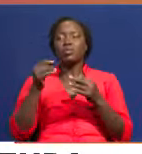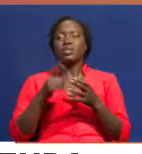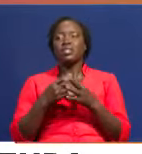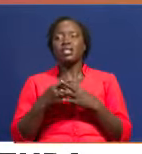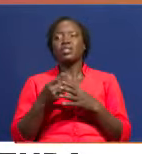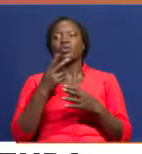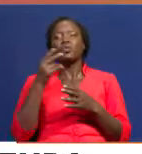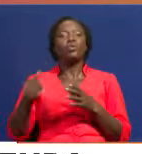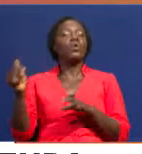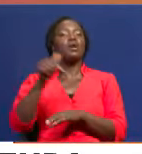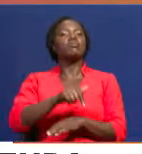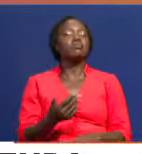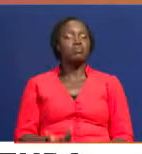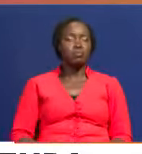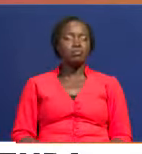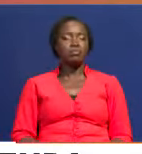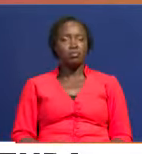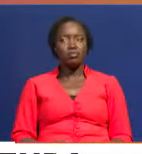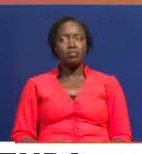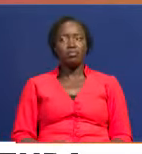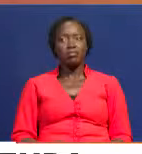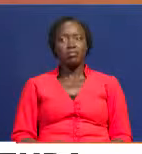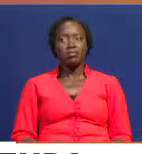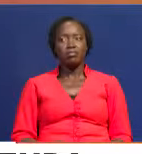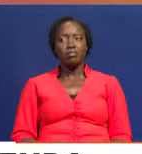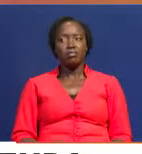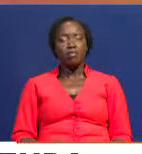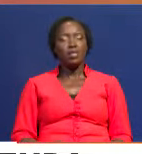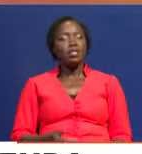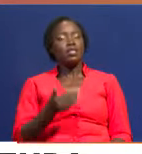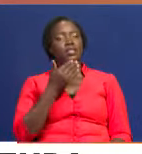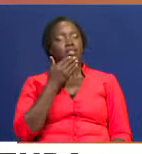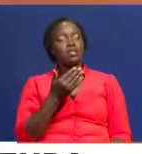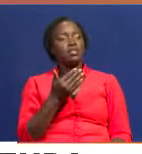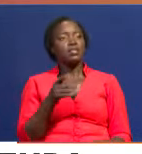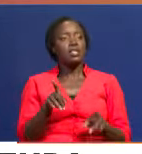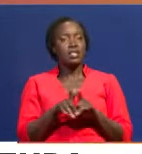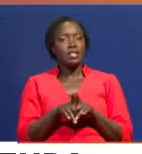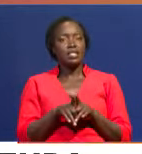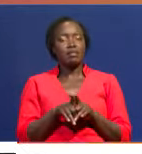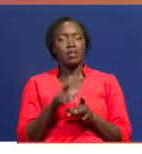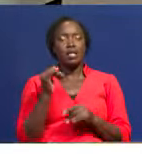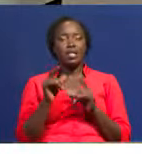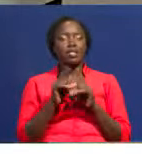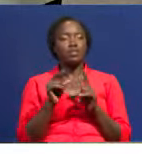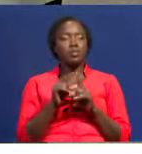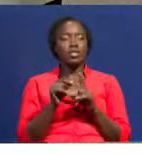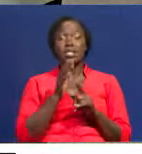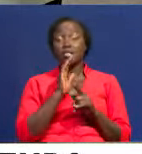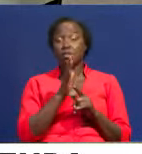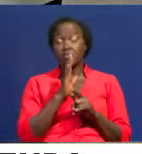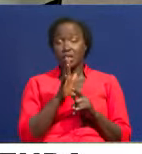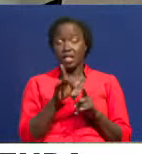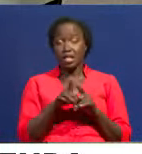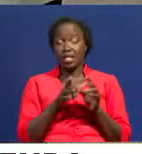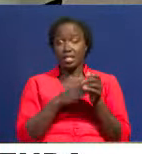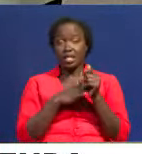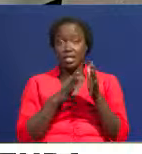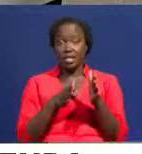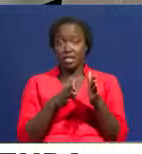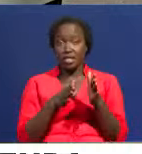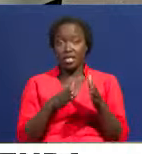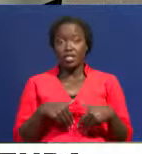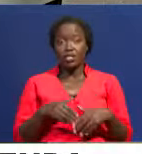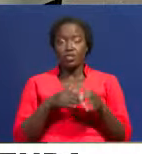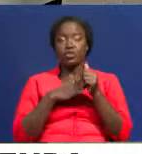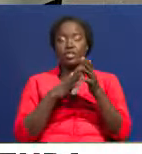mm. who else is to come? Okay, so, Moses. Thank you, my brother. As a parting shot, speaking as a leader, a